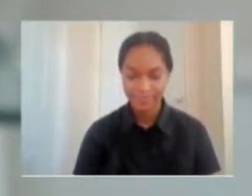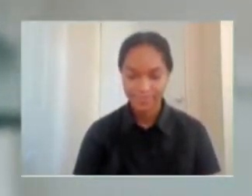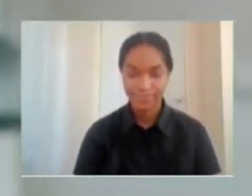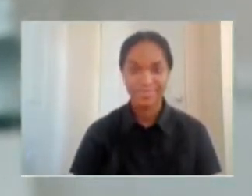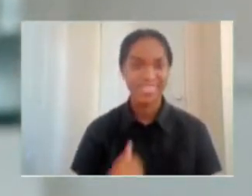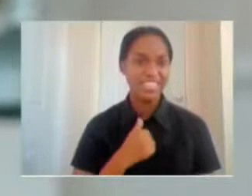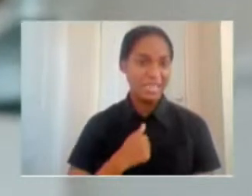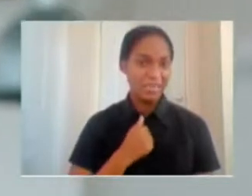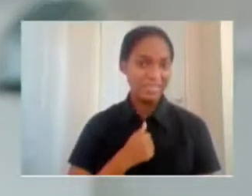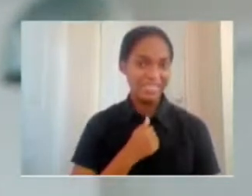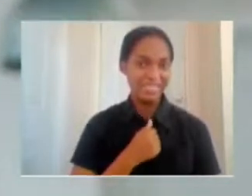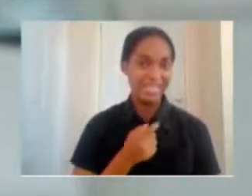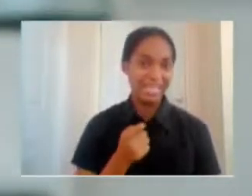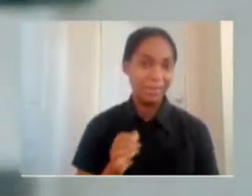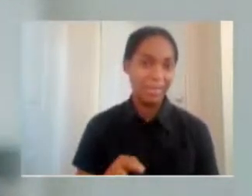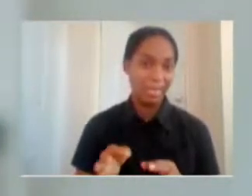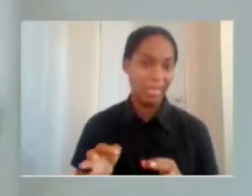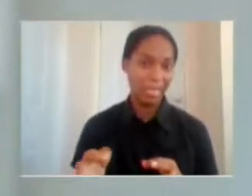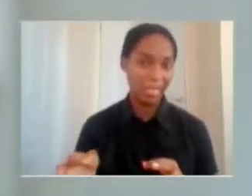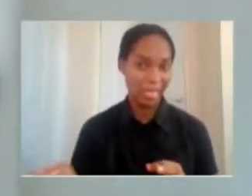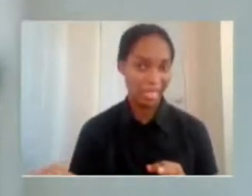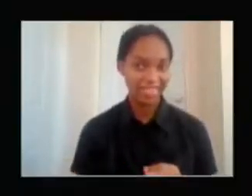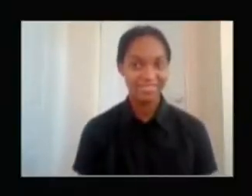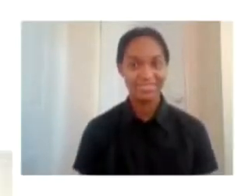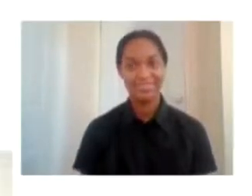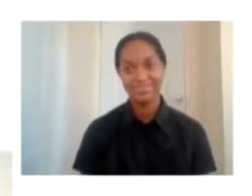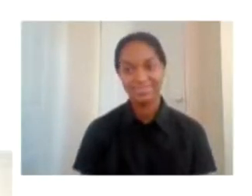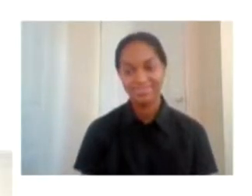Sorry, got a little carried away.